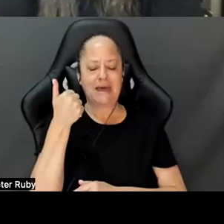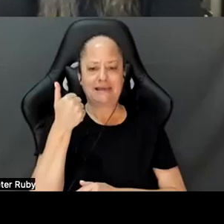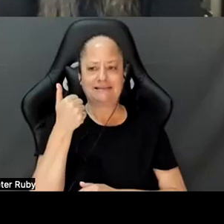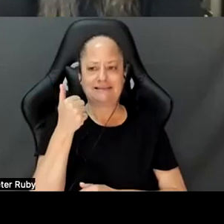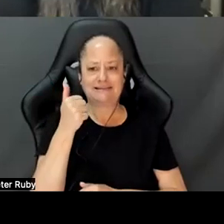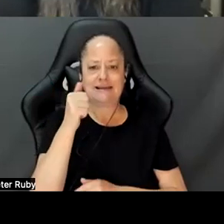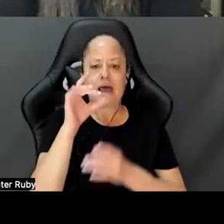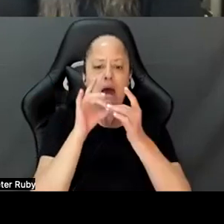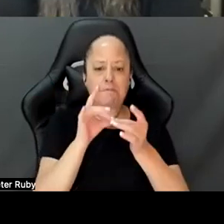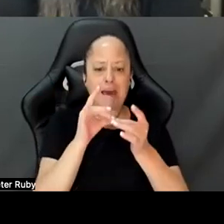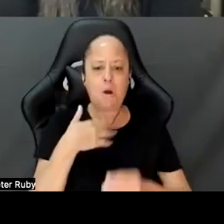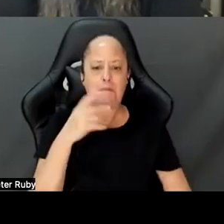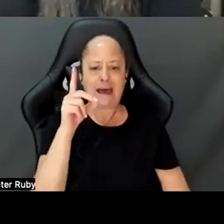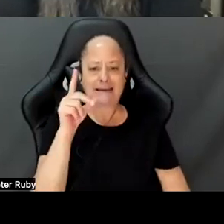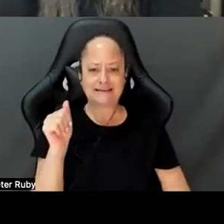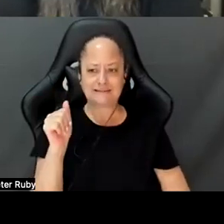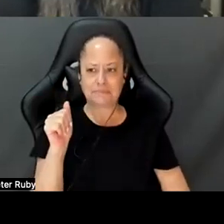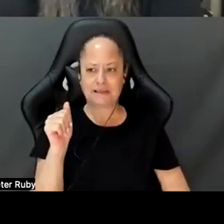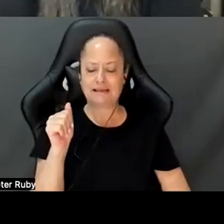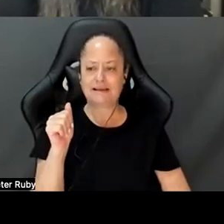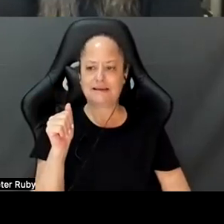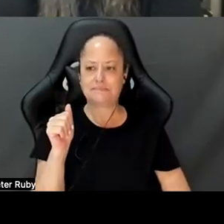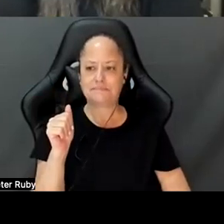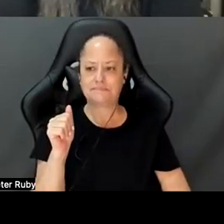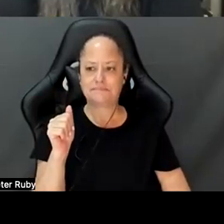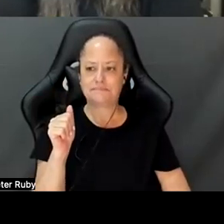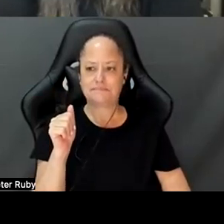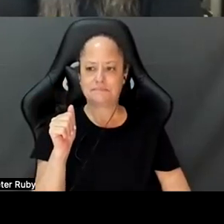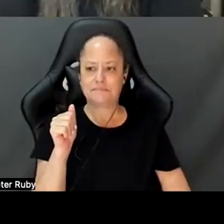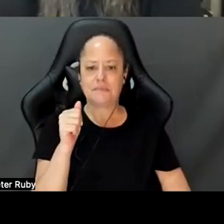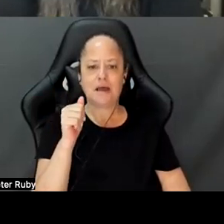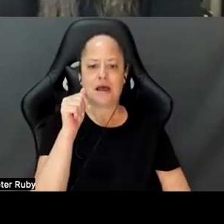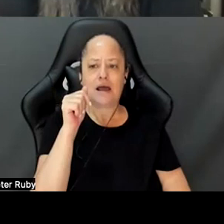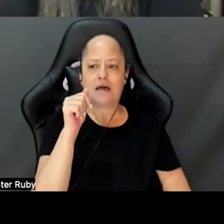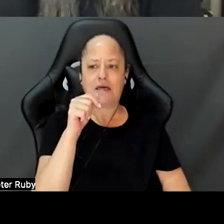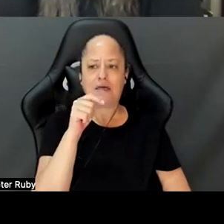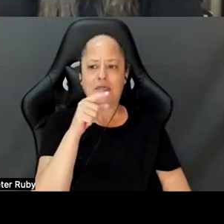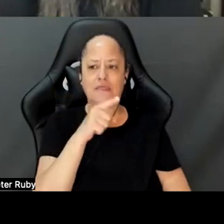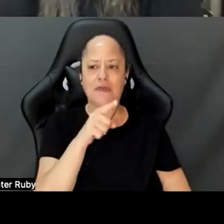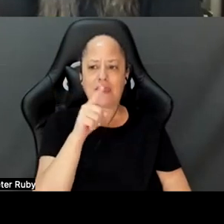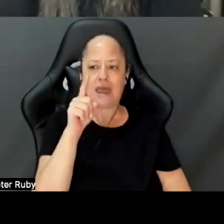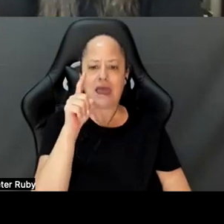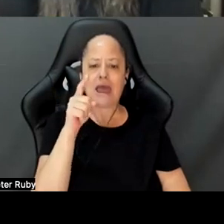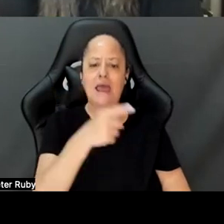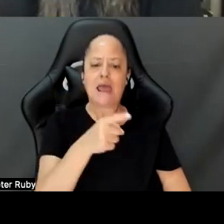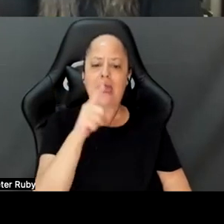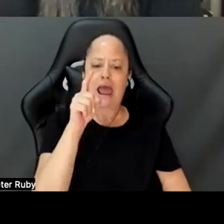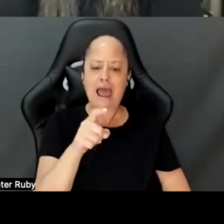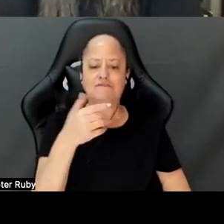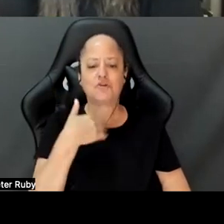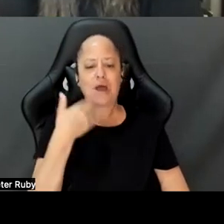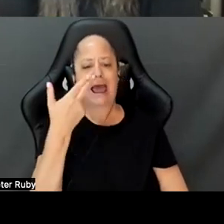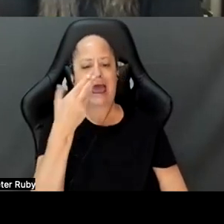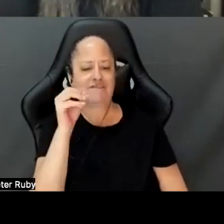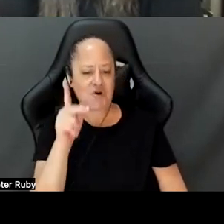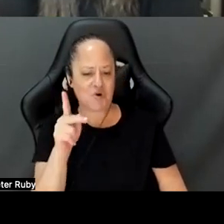my disability. And that, you know, they have to have a hook. Abusers have to have a hook. That was the hook.